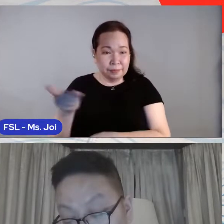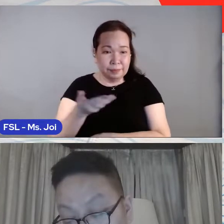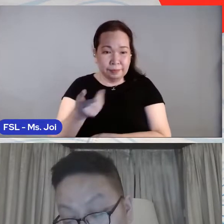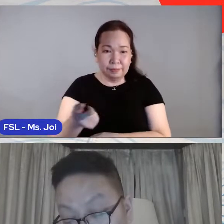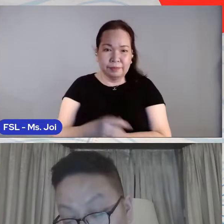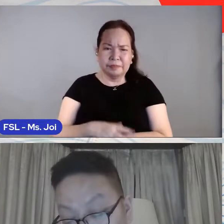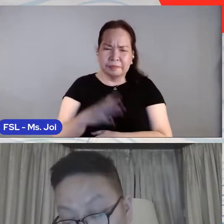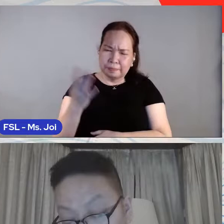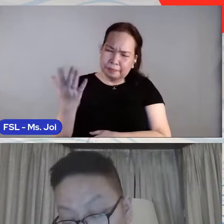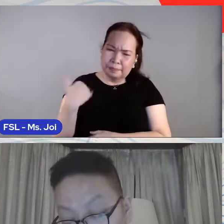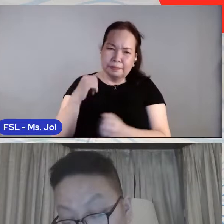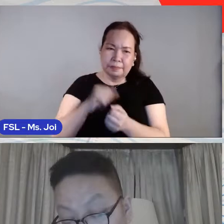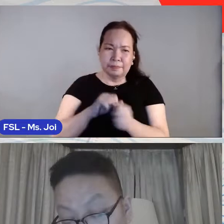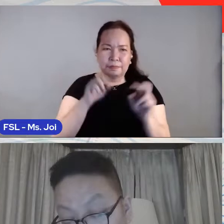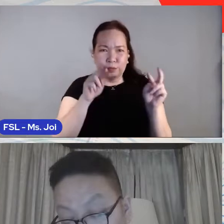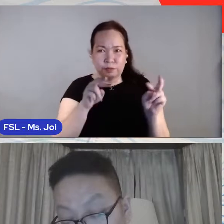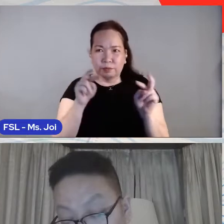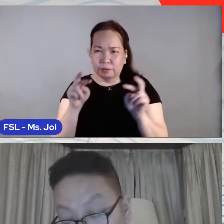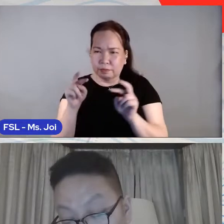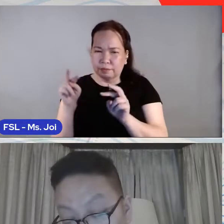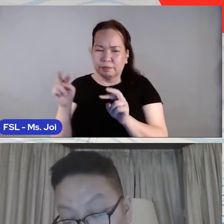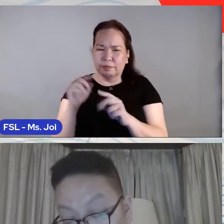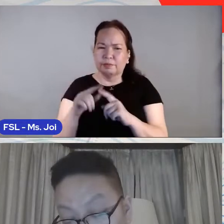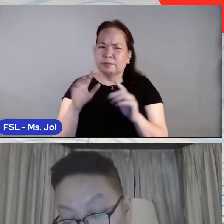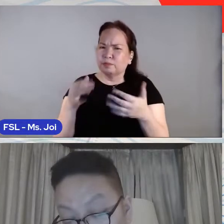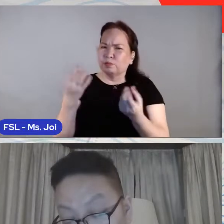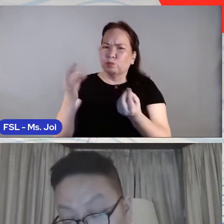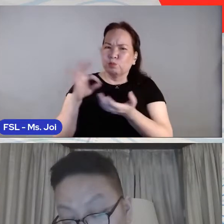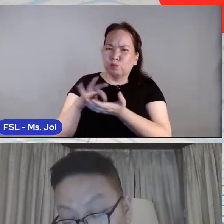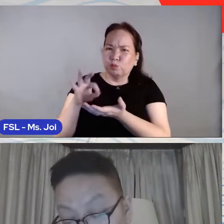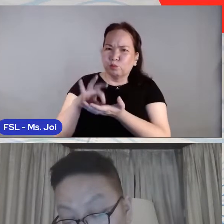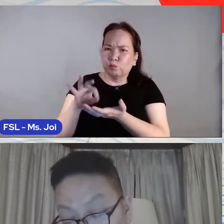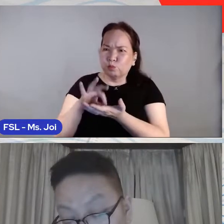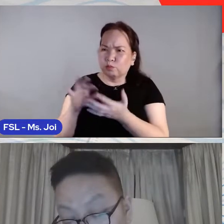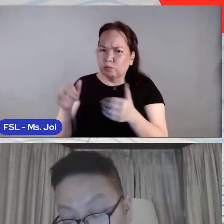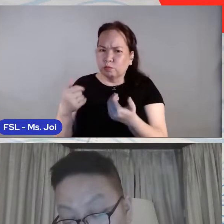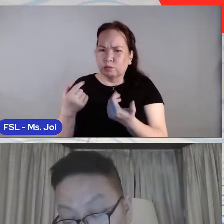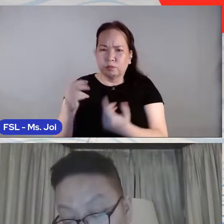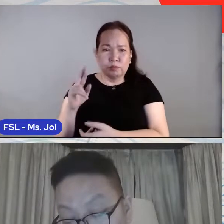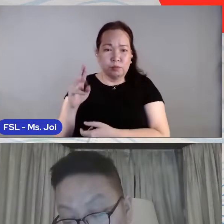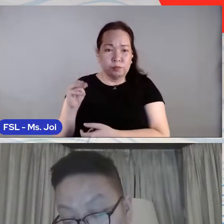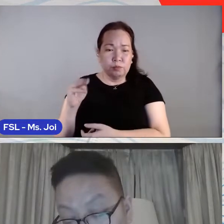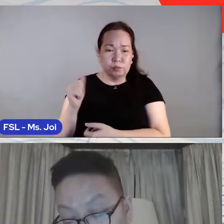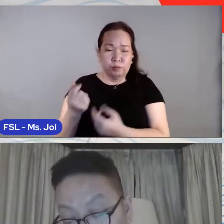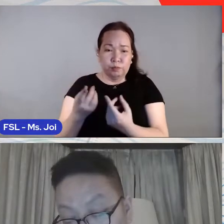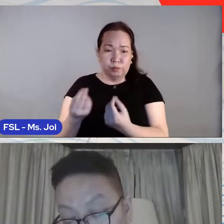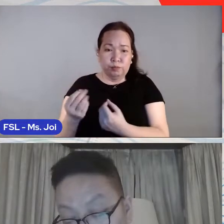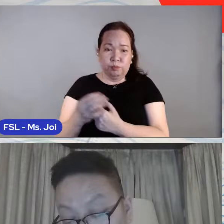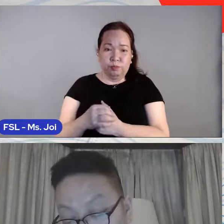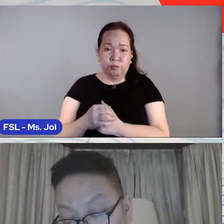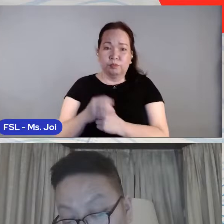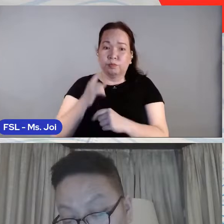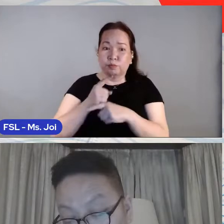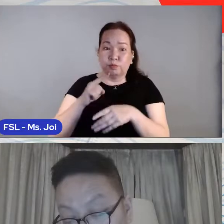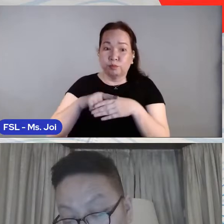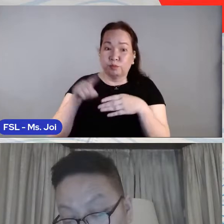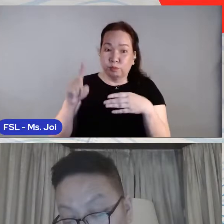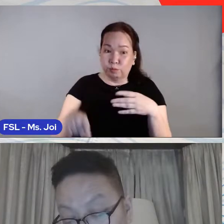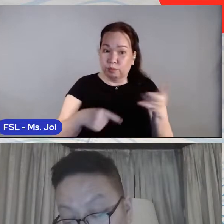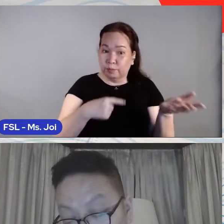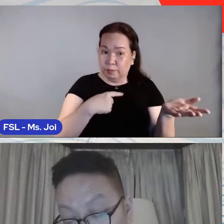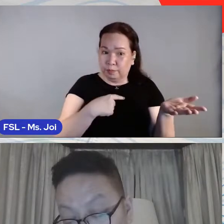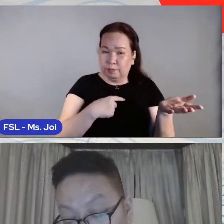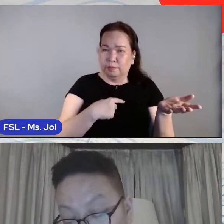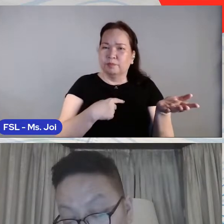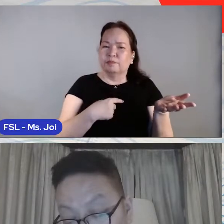i-witness ito. Kasi tingnan niyo po kung paano ginagawang RME. Kasi the results, we're actually already building it as early